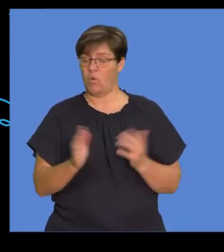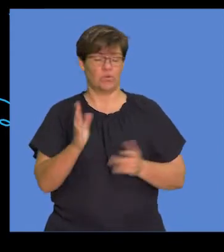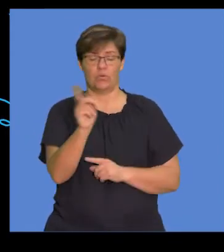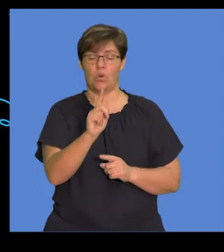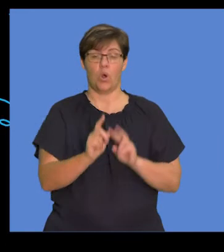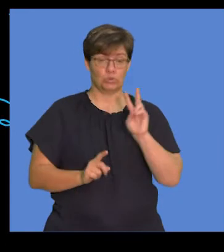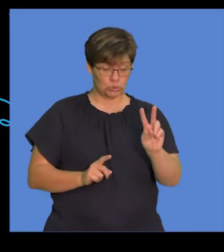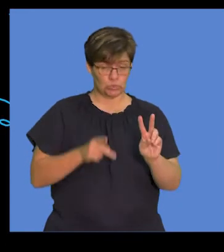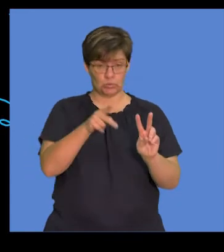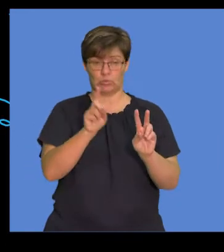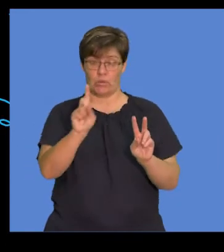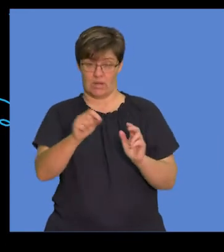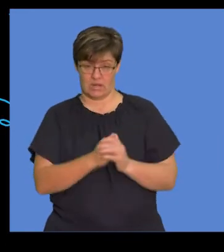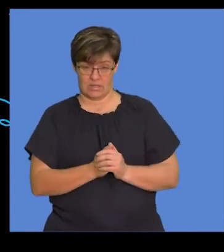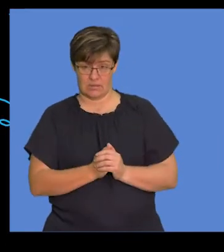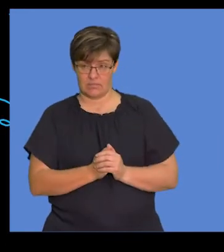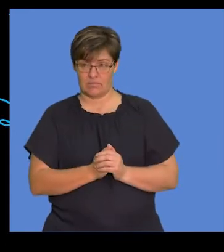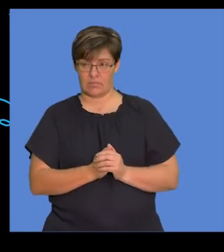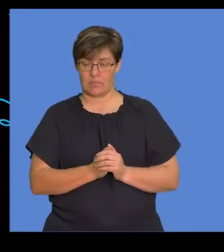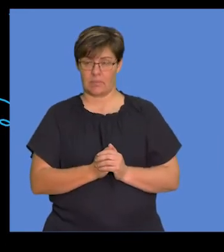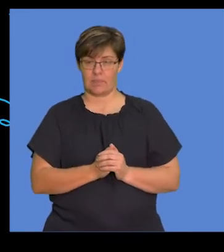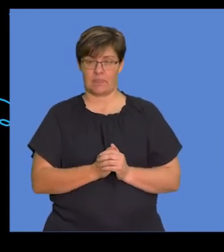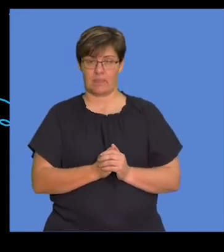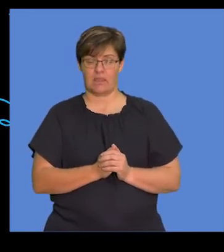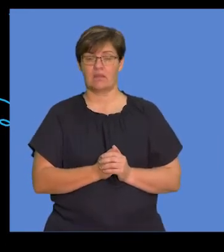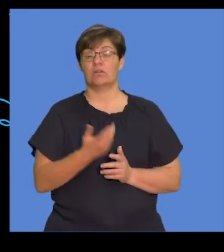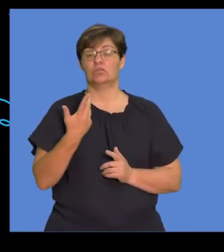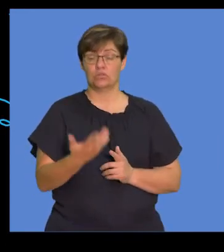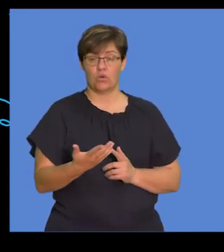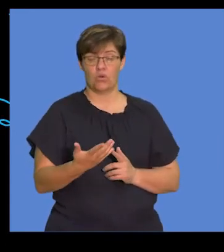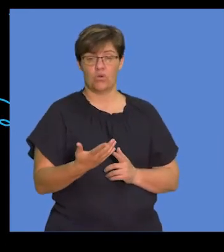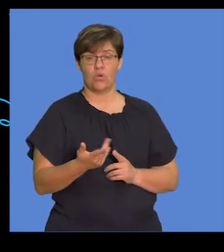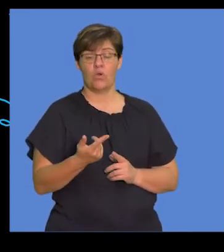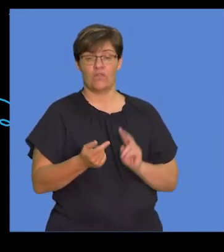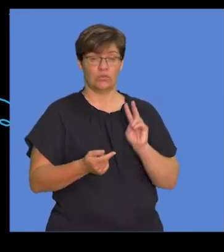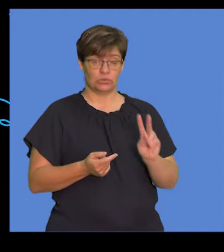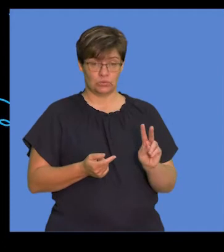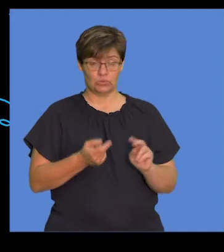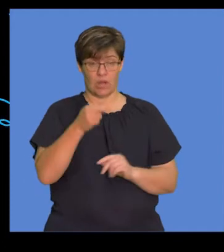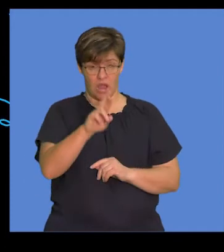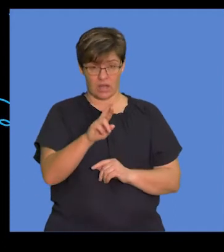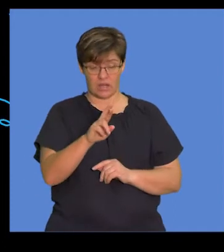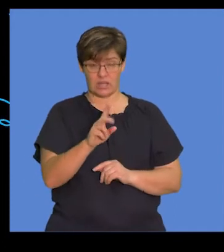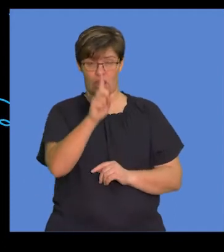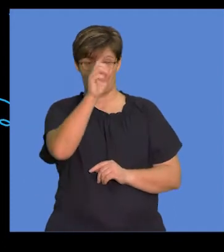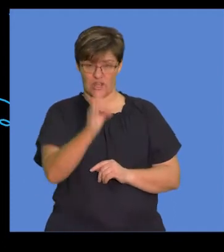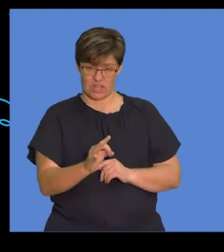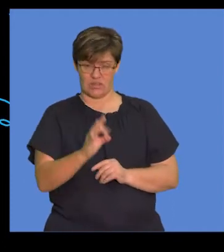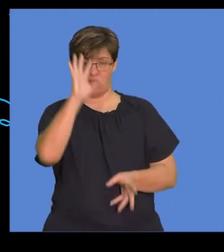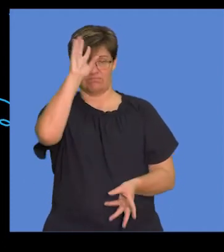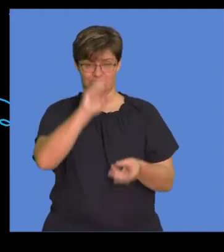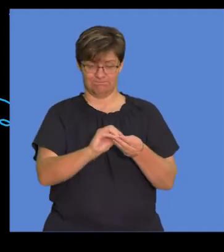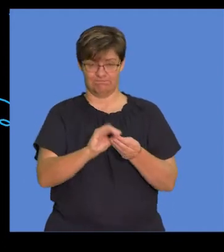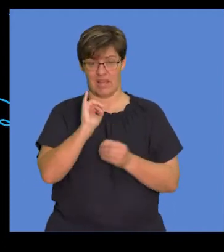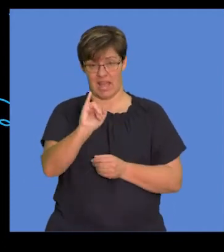1:2, okay? It's actually 2:1 if we say 2R is to R. So it's 2:1. So the one that goes through 2R